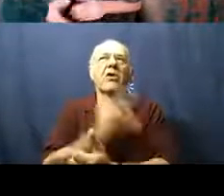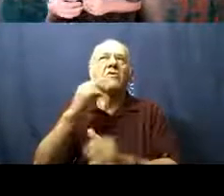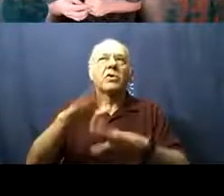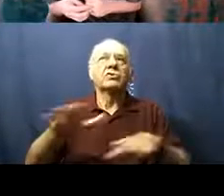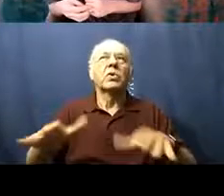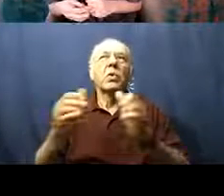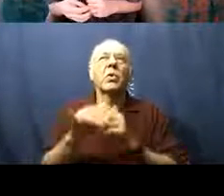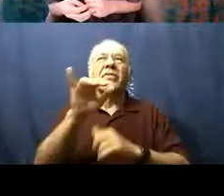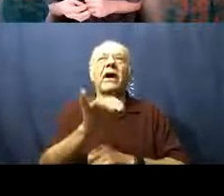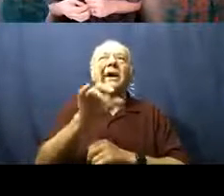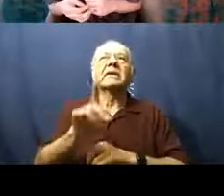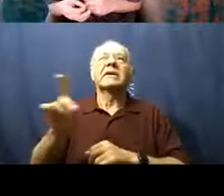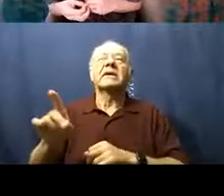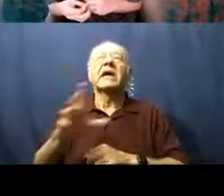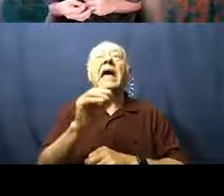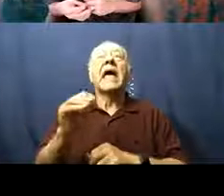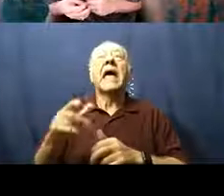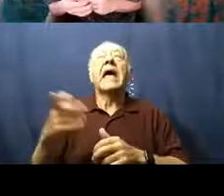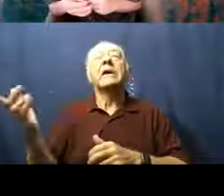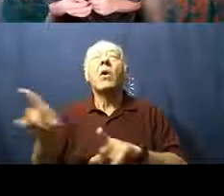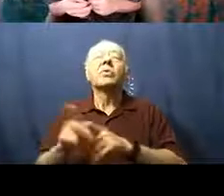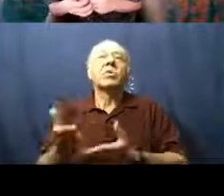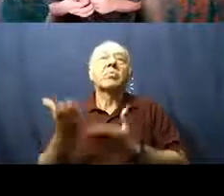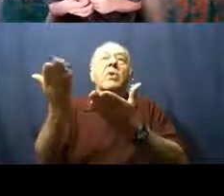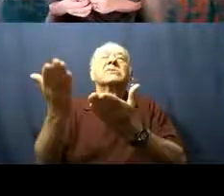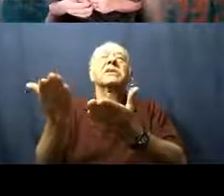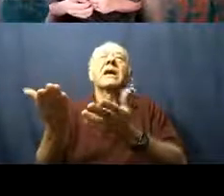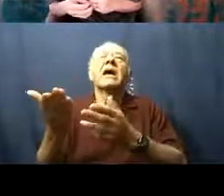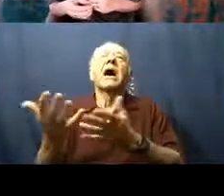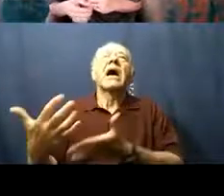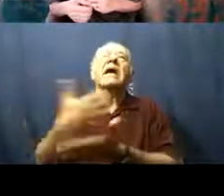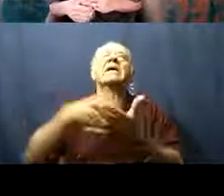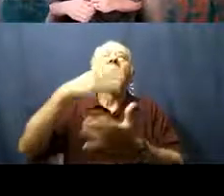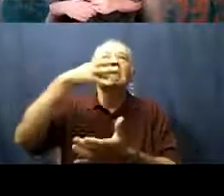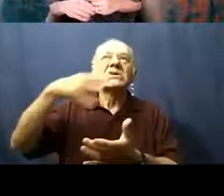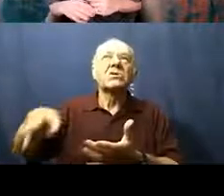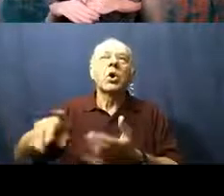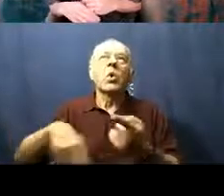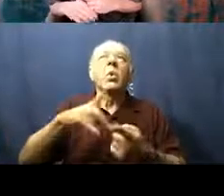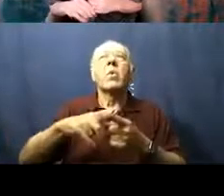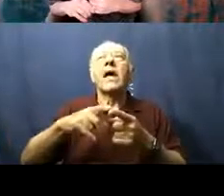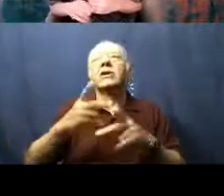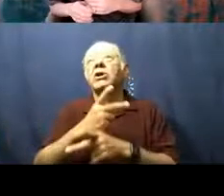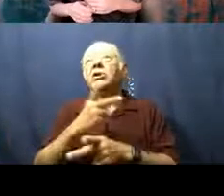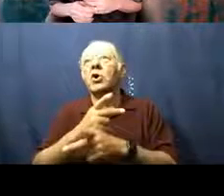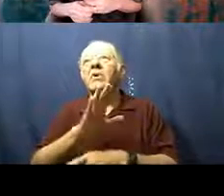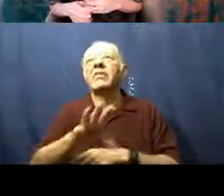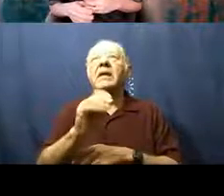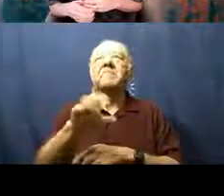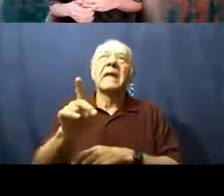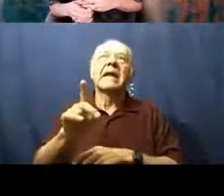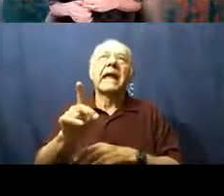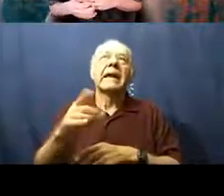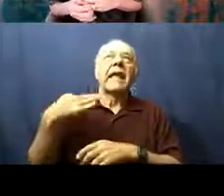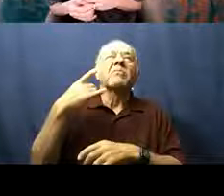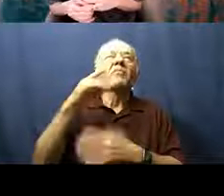with IDD, and then proposing an income disregard when determining Medicaid eligibility for certain